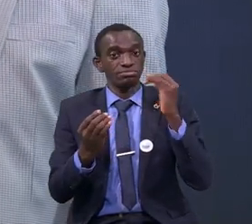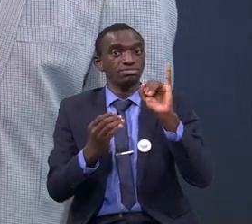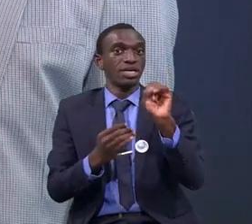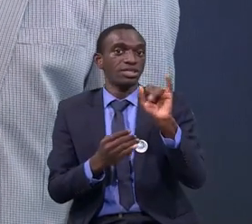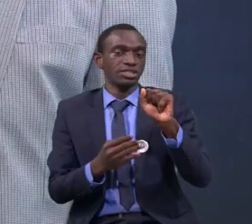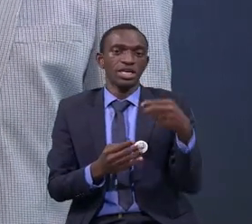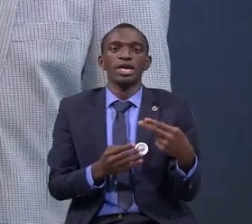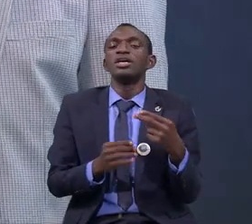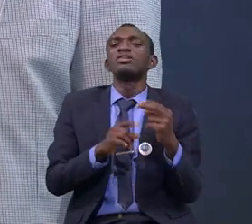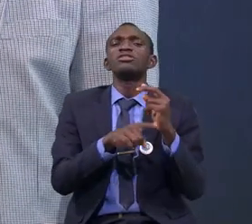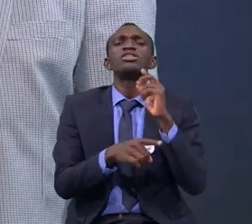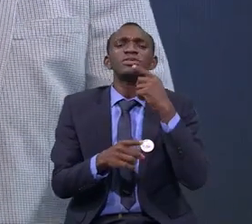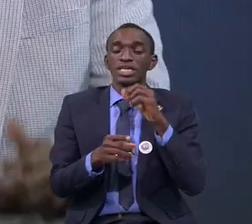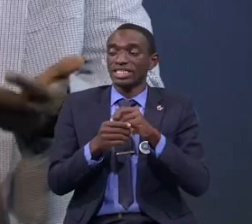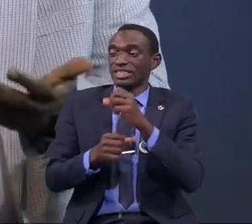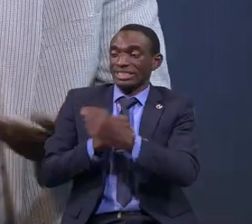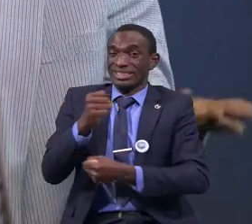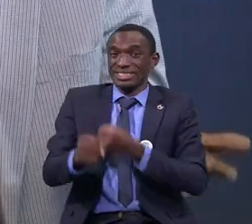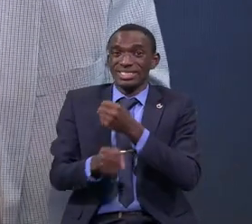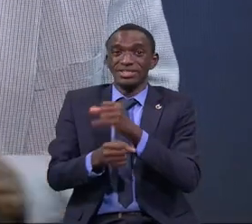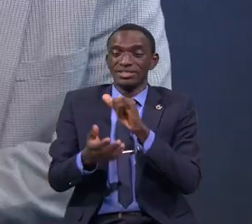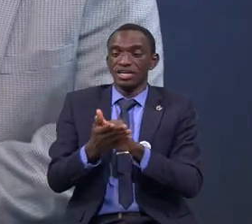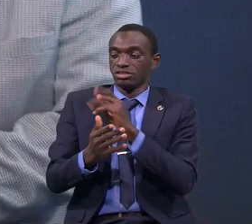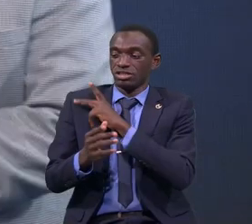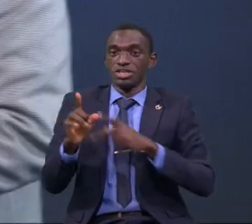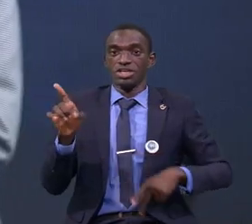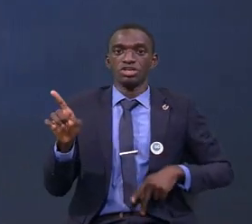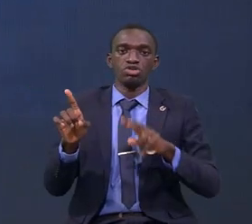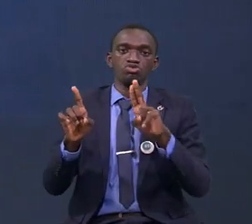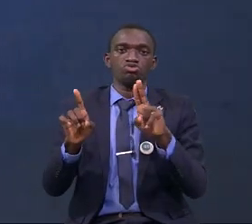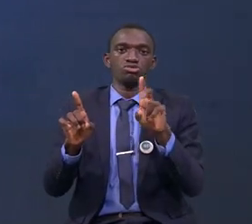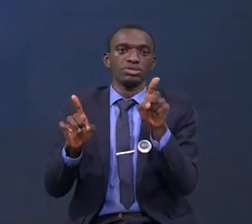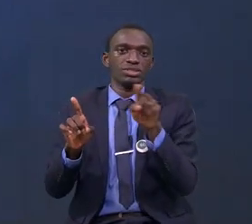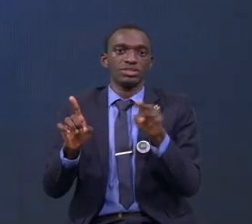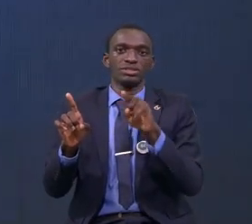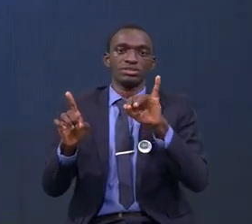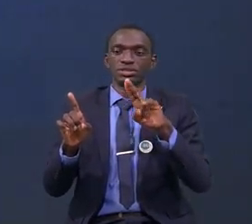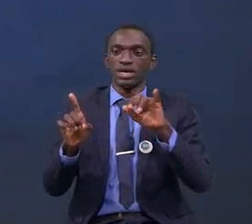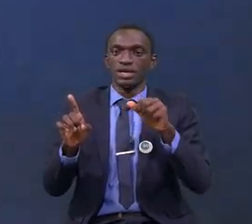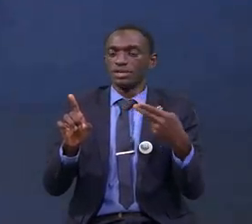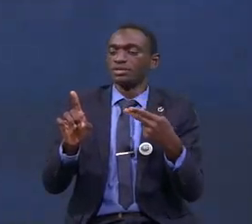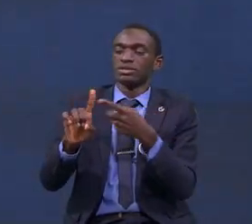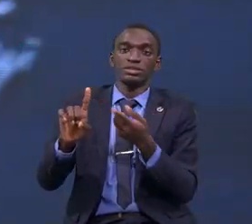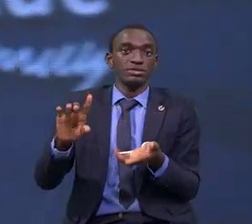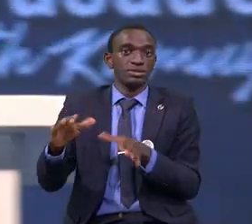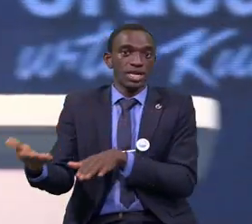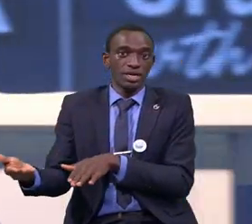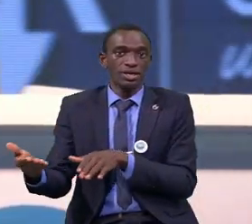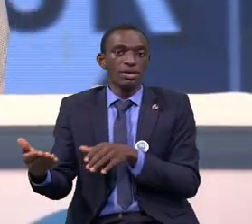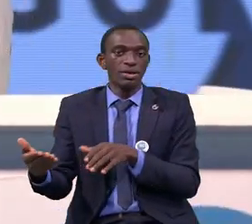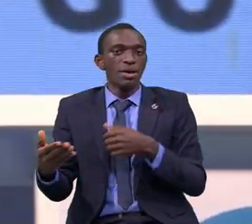I saw also the Lord sitting upon the throne.